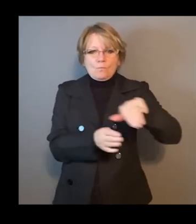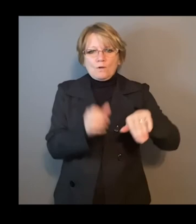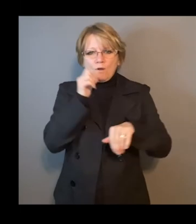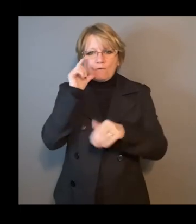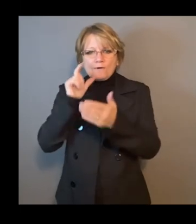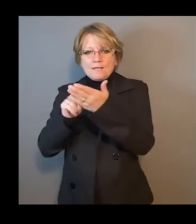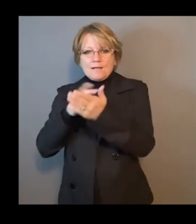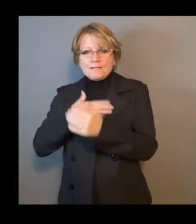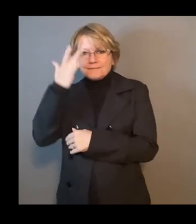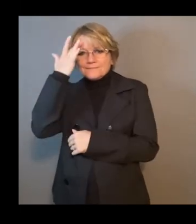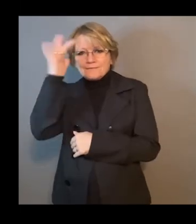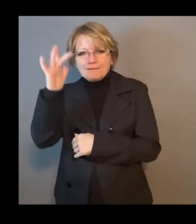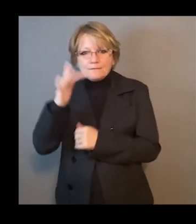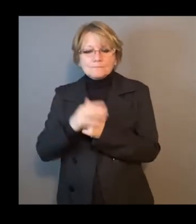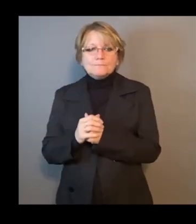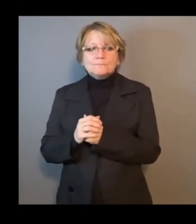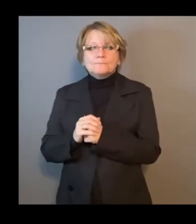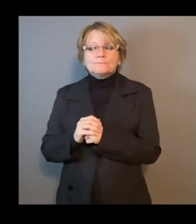of view.